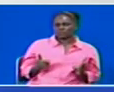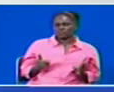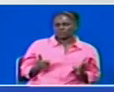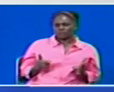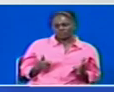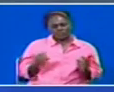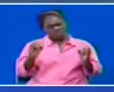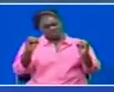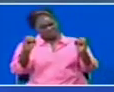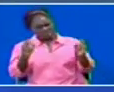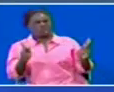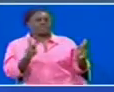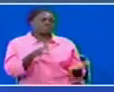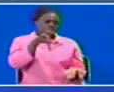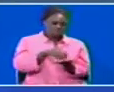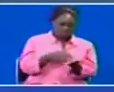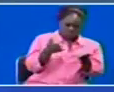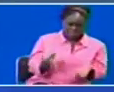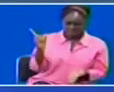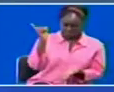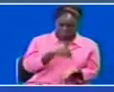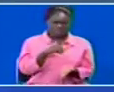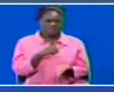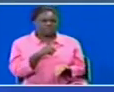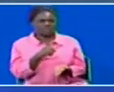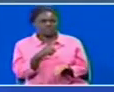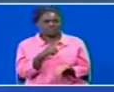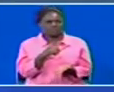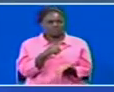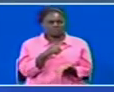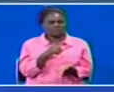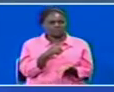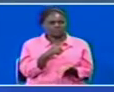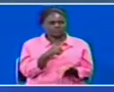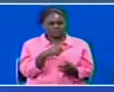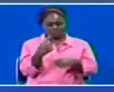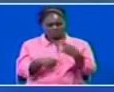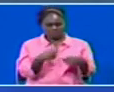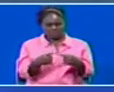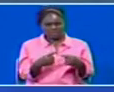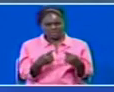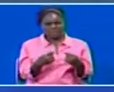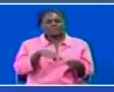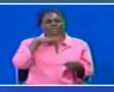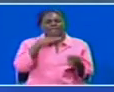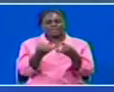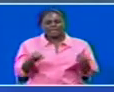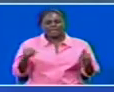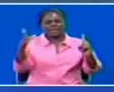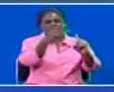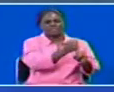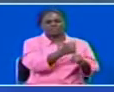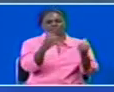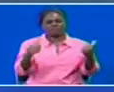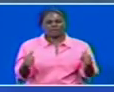not without cause. All right, so we're in this environment. This seems to be mistrust on both sides with this process. There's a lot of deadlines that have not been met, mm-hmm.